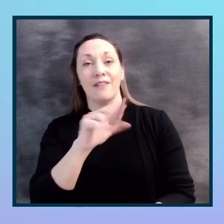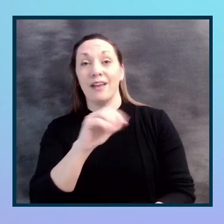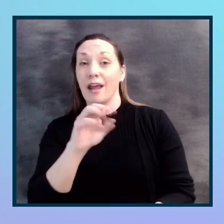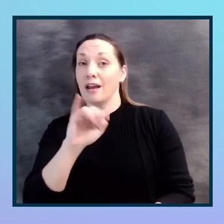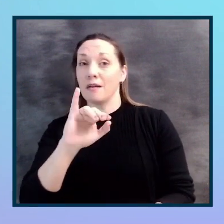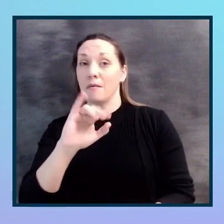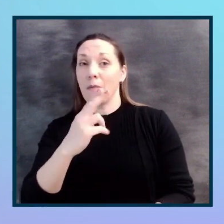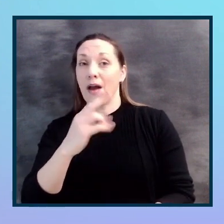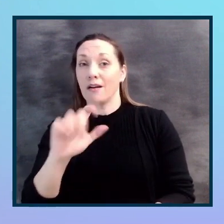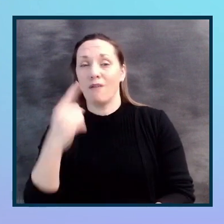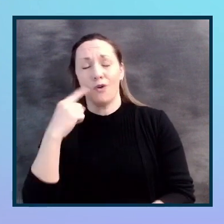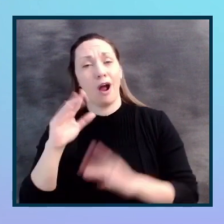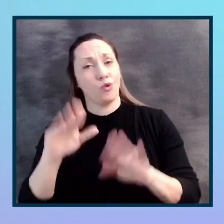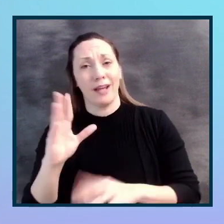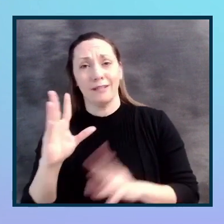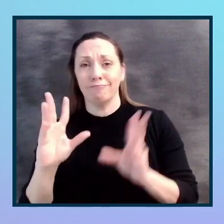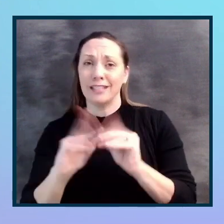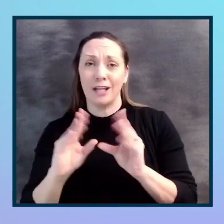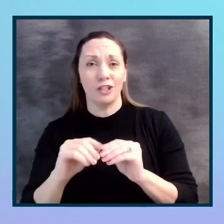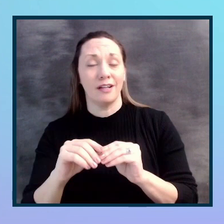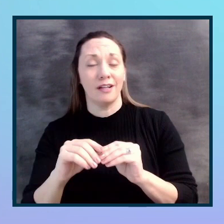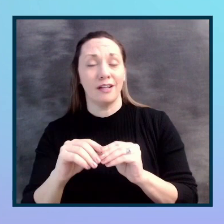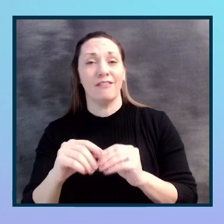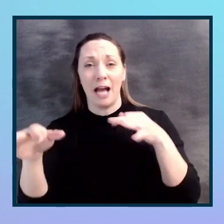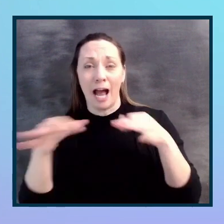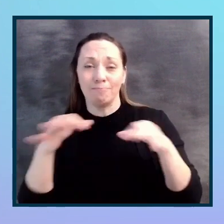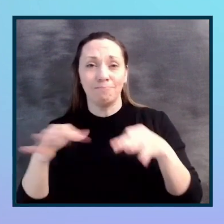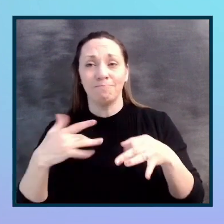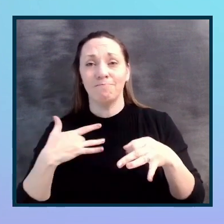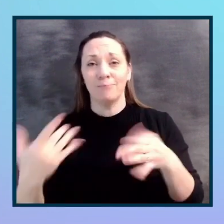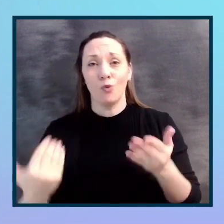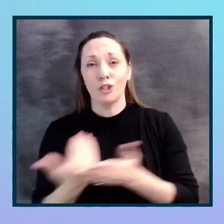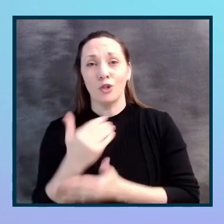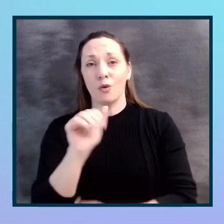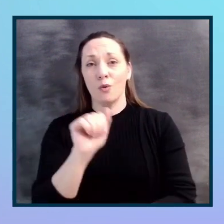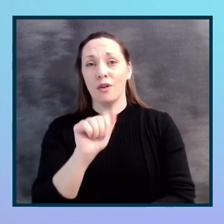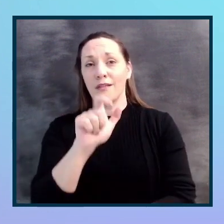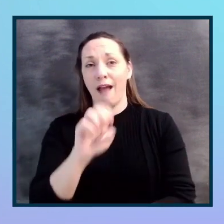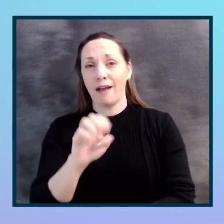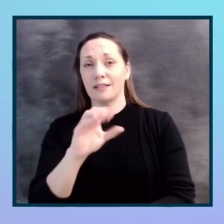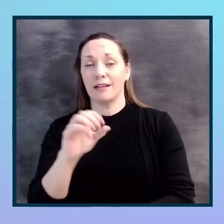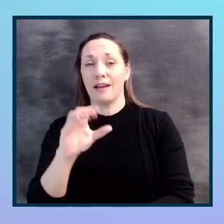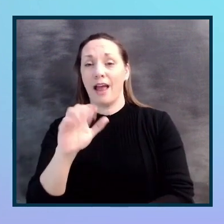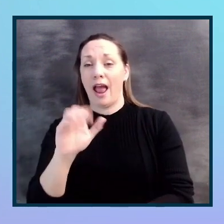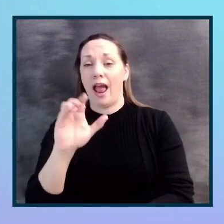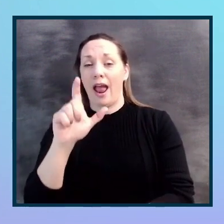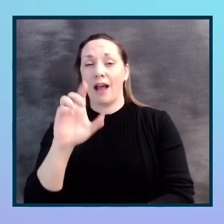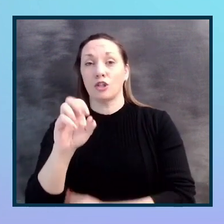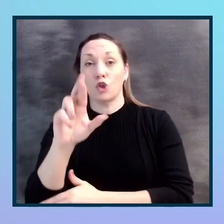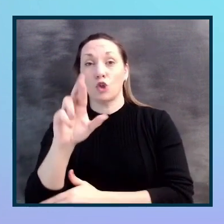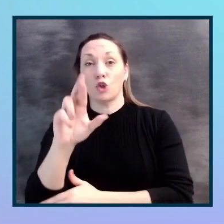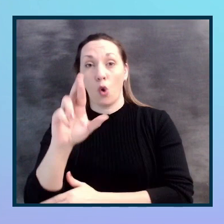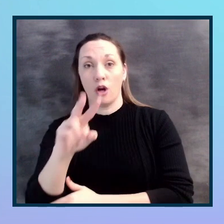great session and bringing us up to speed on what's new with Axe and Axe Core 2022. Thank you all